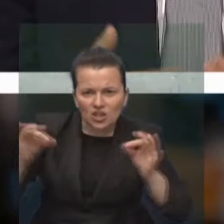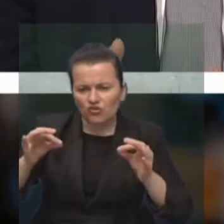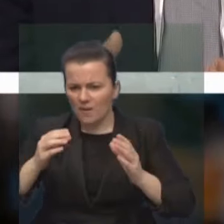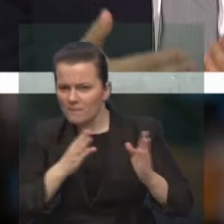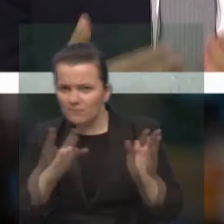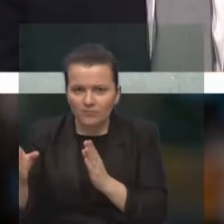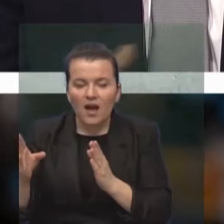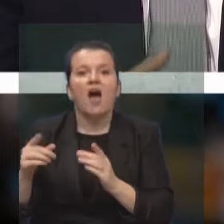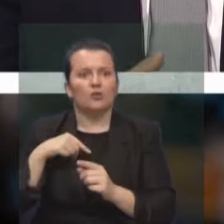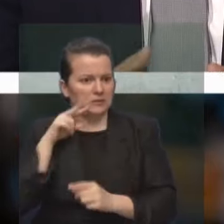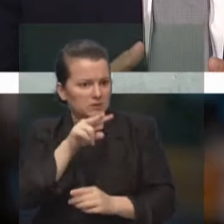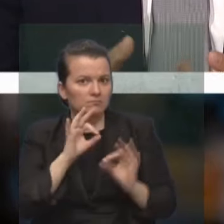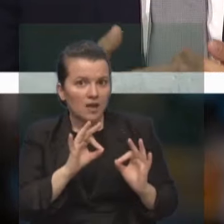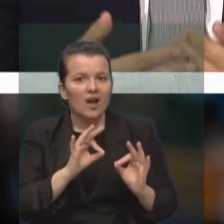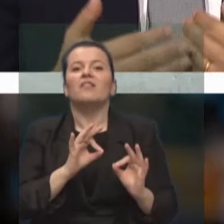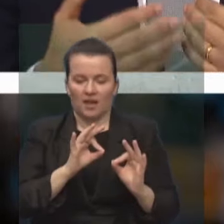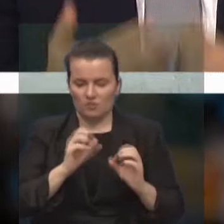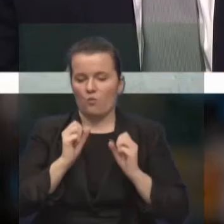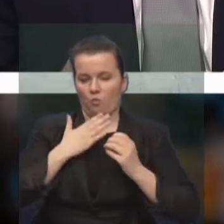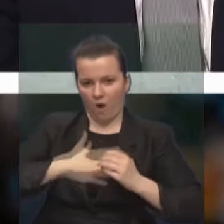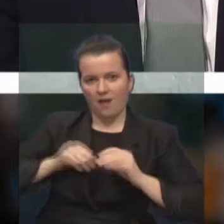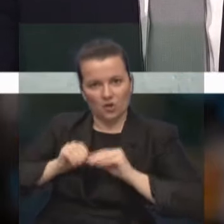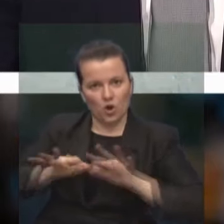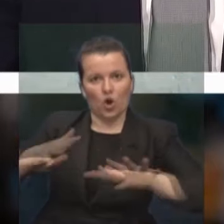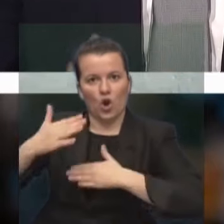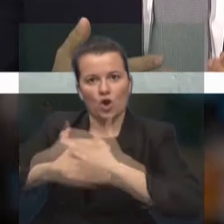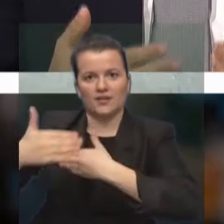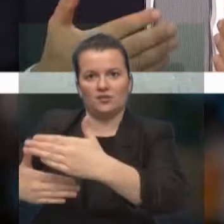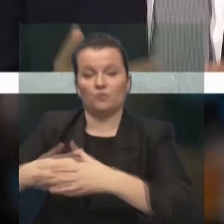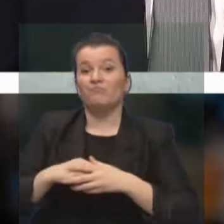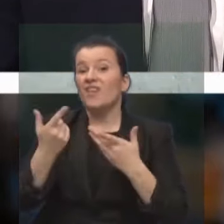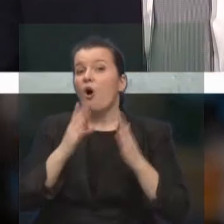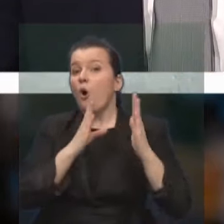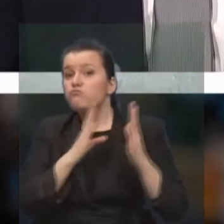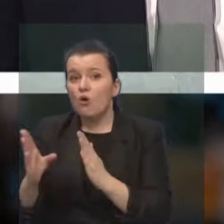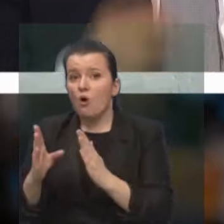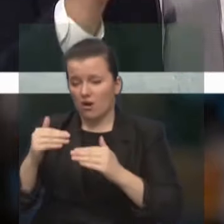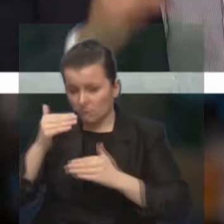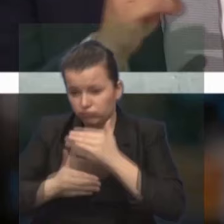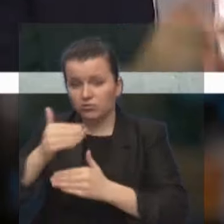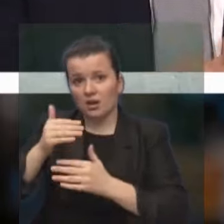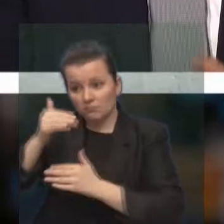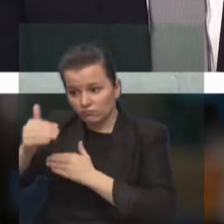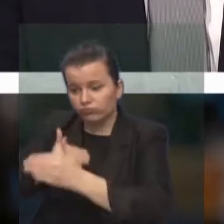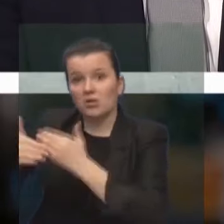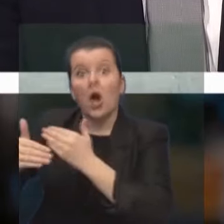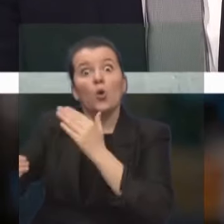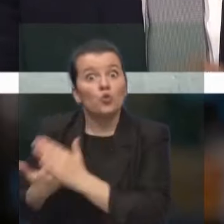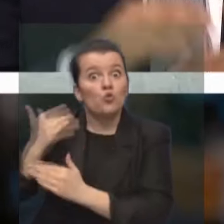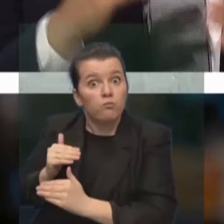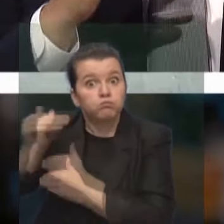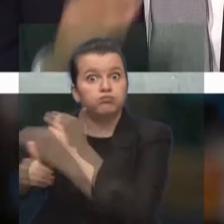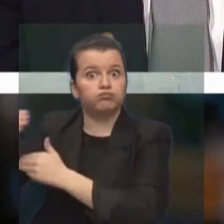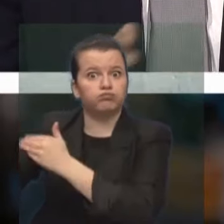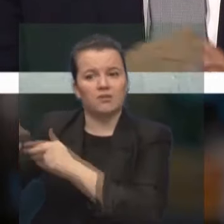as many as 7 programs were suspended, but 8 new programs were created. We created